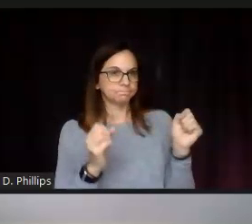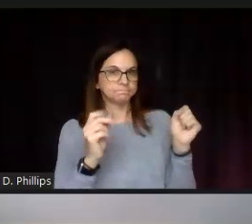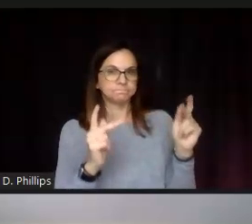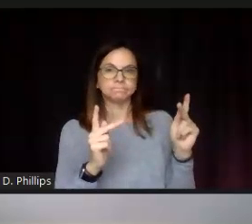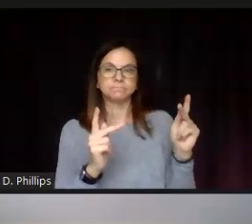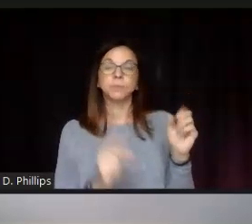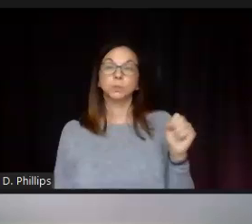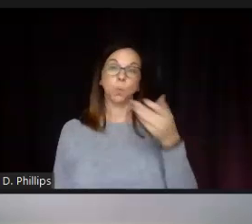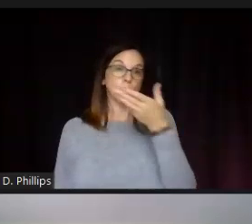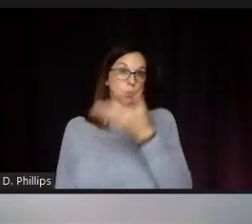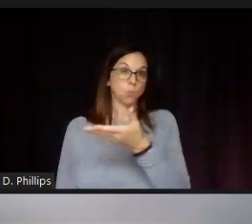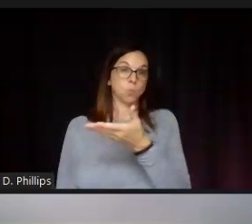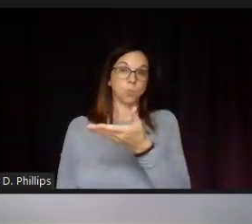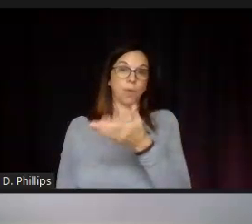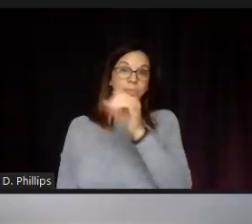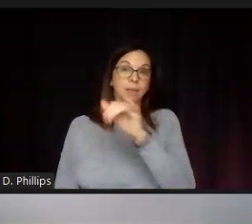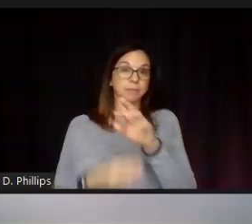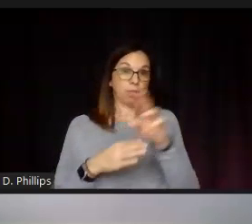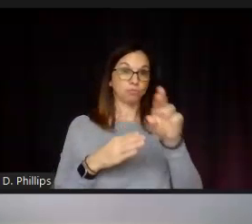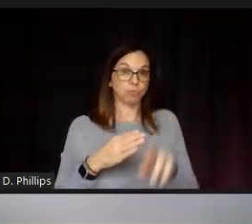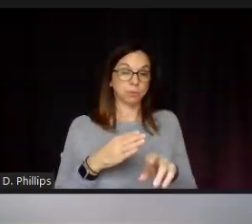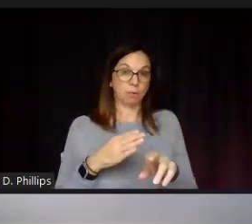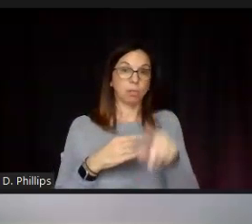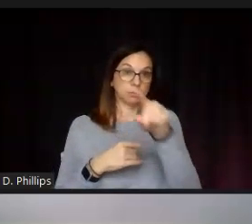Okay, so here is our results.